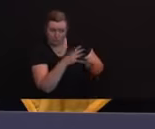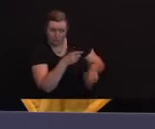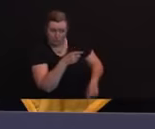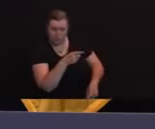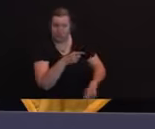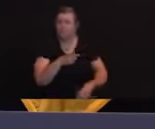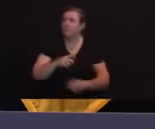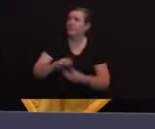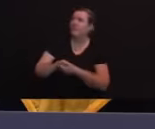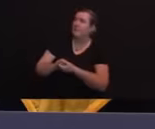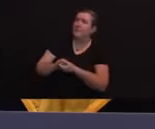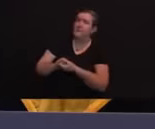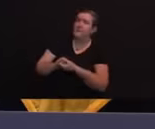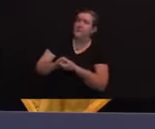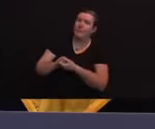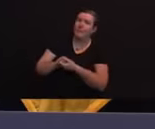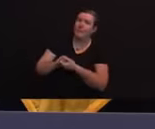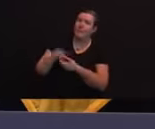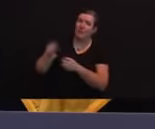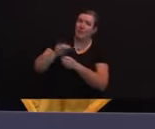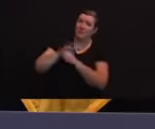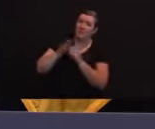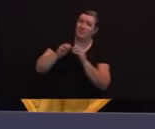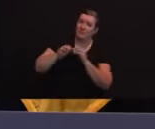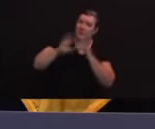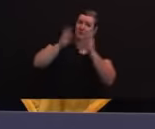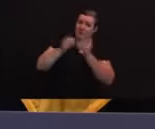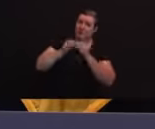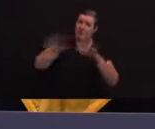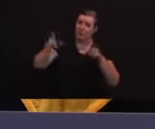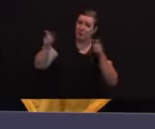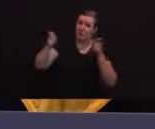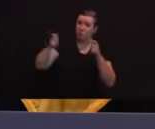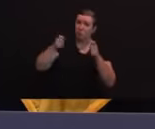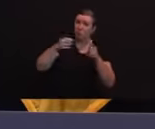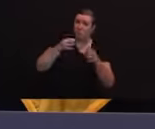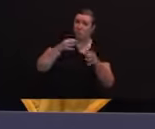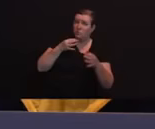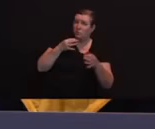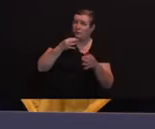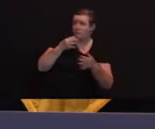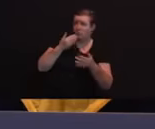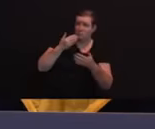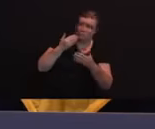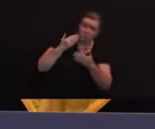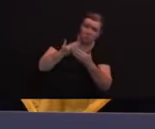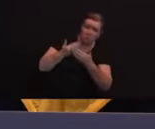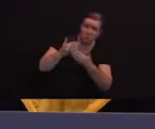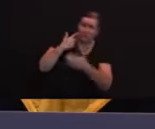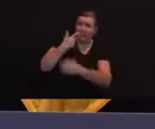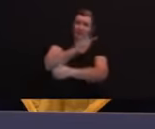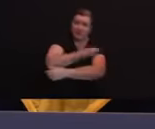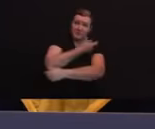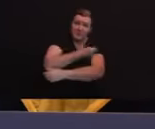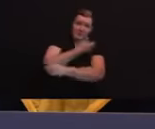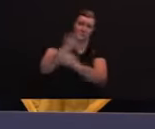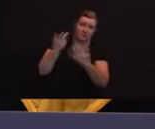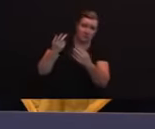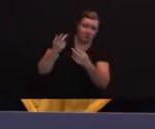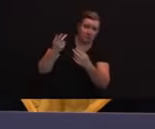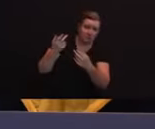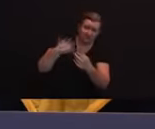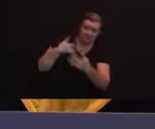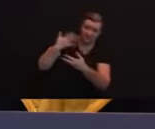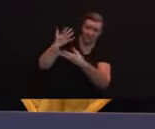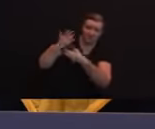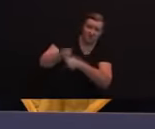this pandemic can be brought under control, say, as soon as April, with the vaccines being introduced. Are you confident of that timeline